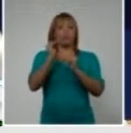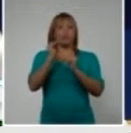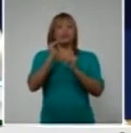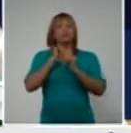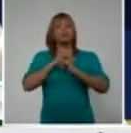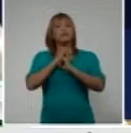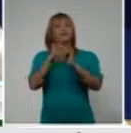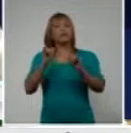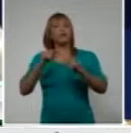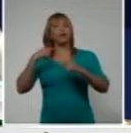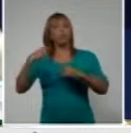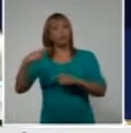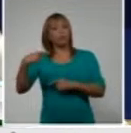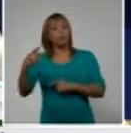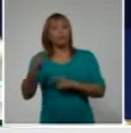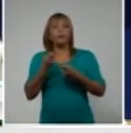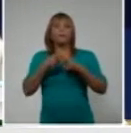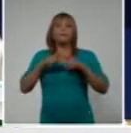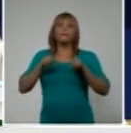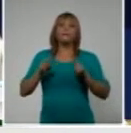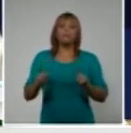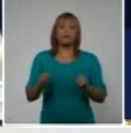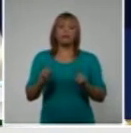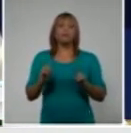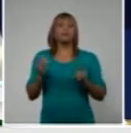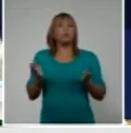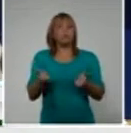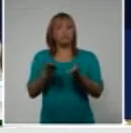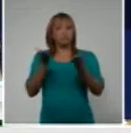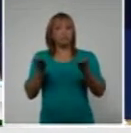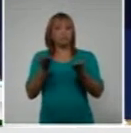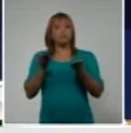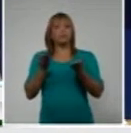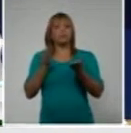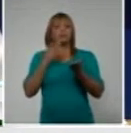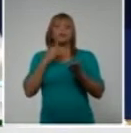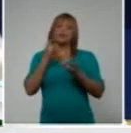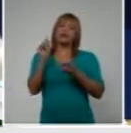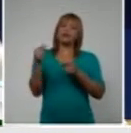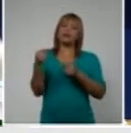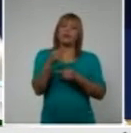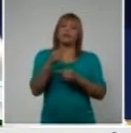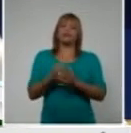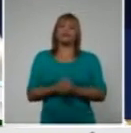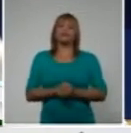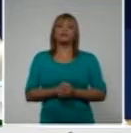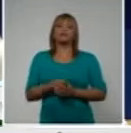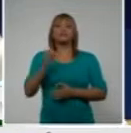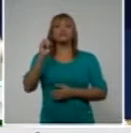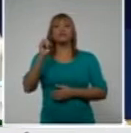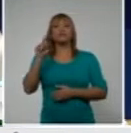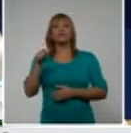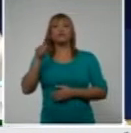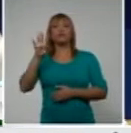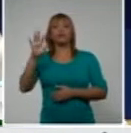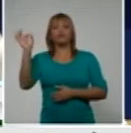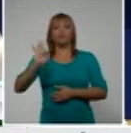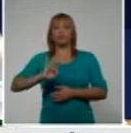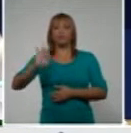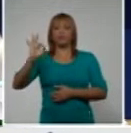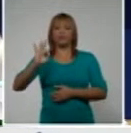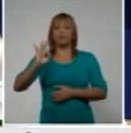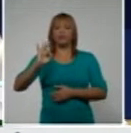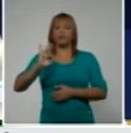asymptomatic condition. Hence, all protection measures must be strictly complied, especially in the territories with higher rate